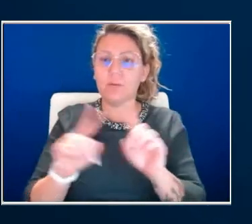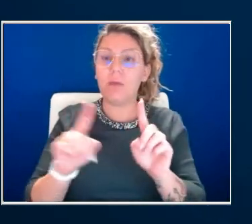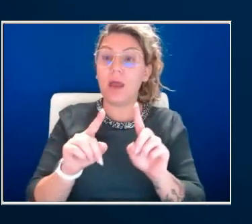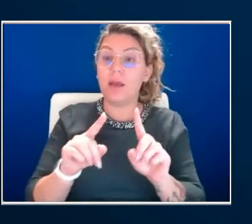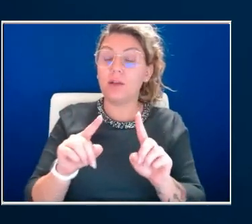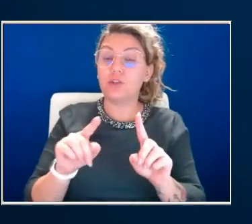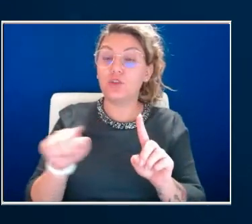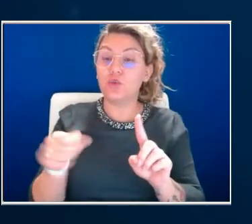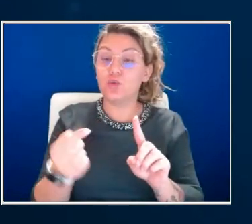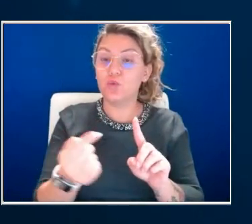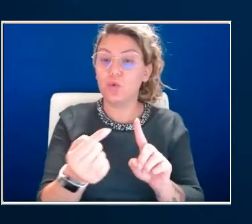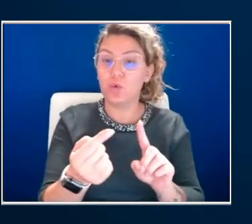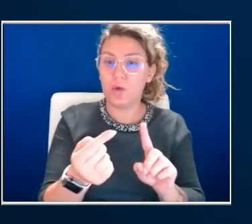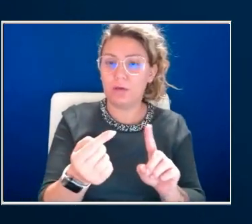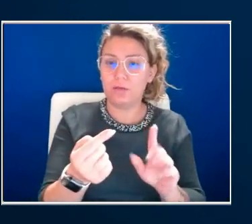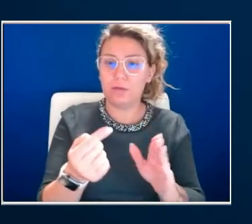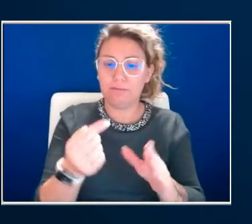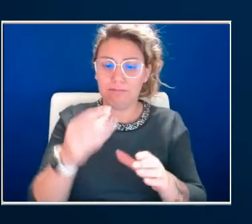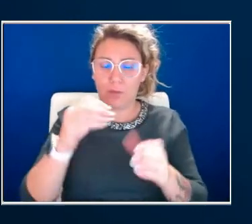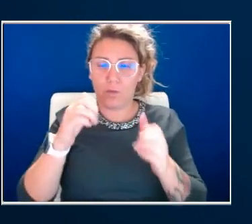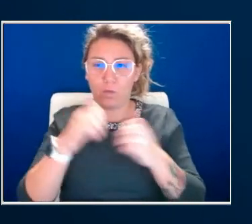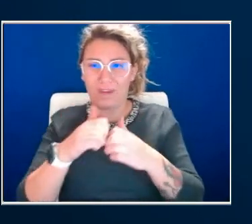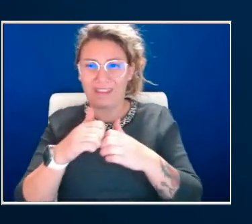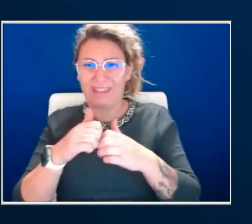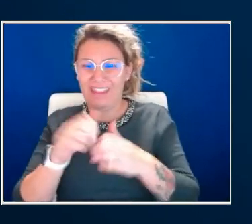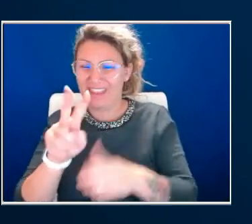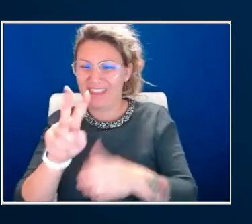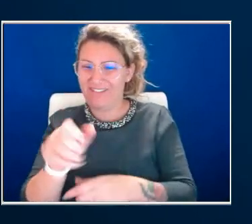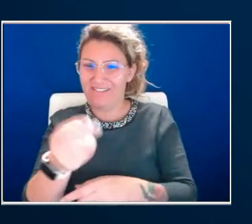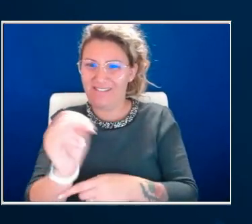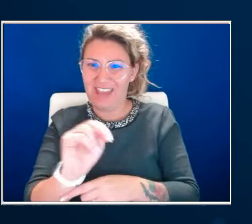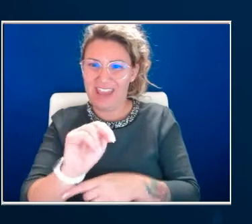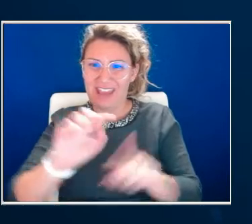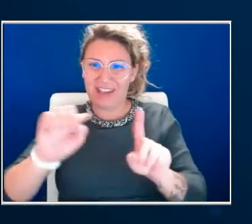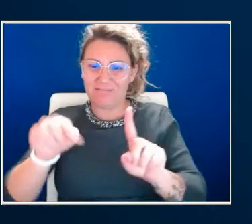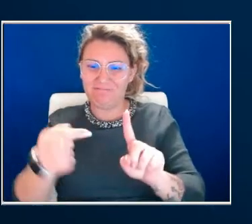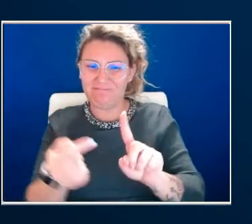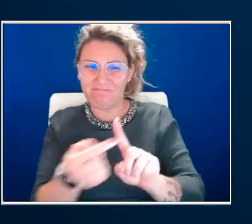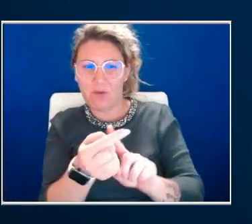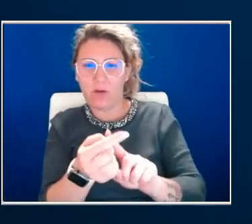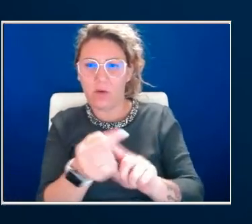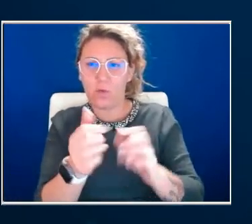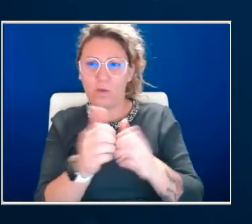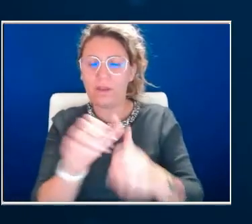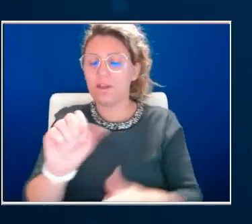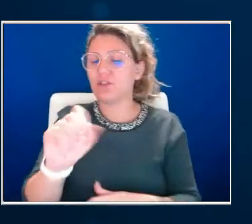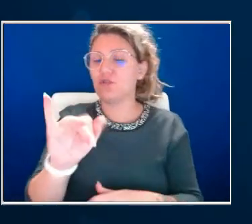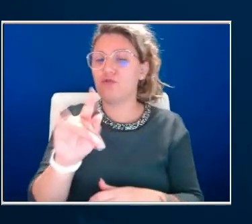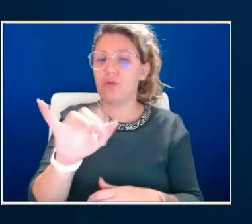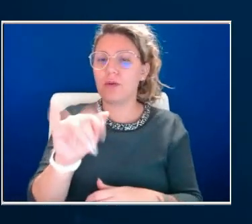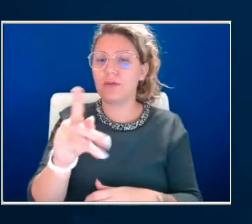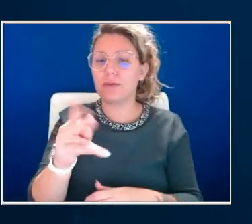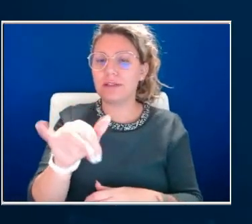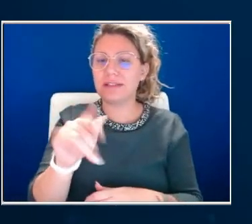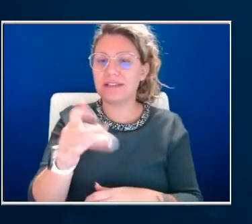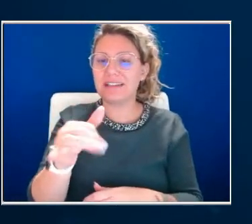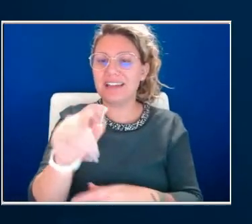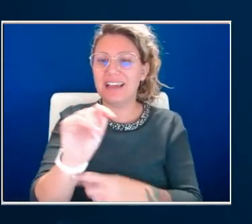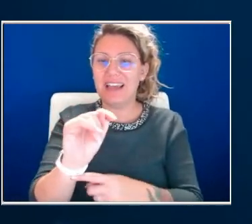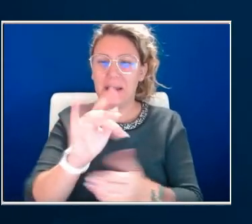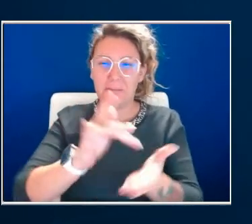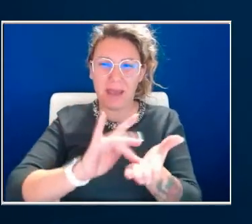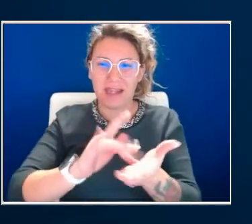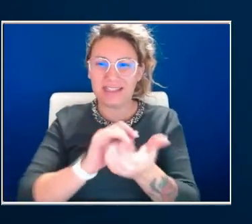the culprit spider vein with a sclerosant medication, which damages the inside of the vein and causes the vein to